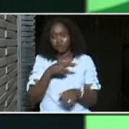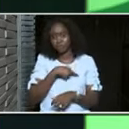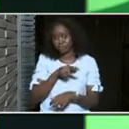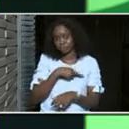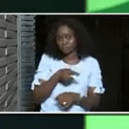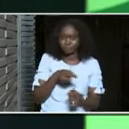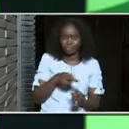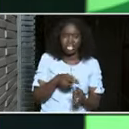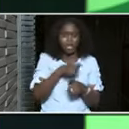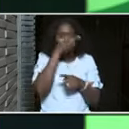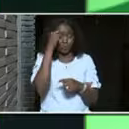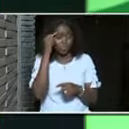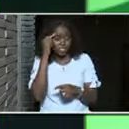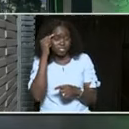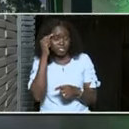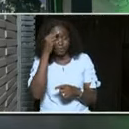But because when